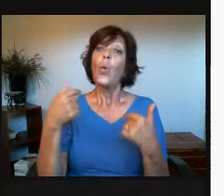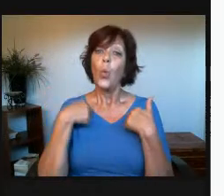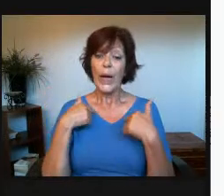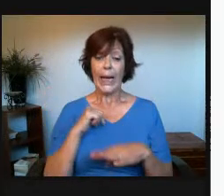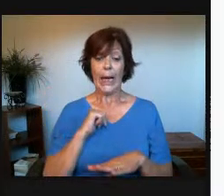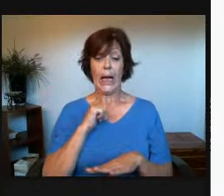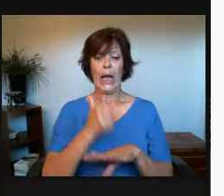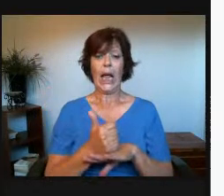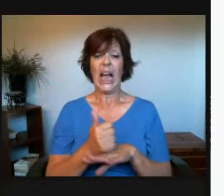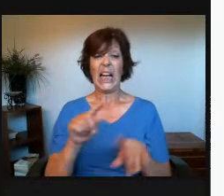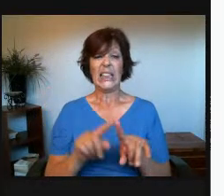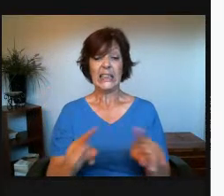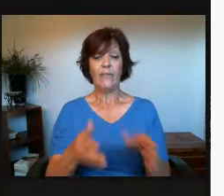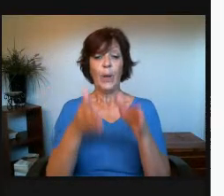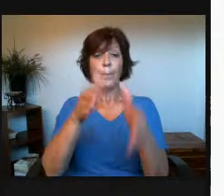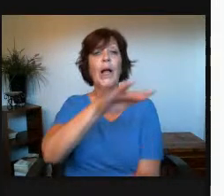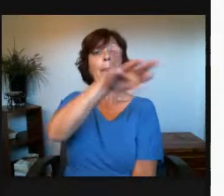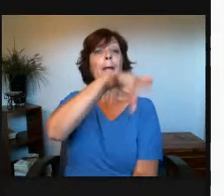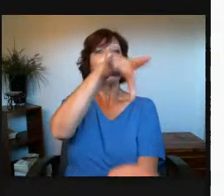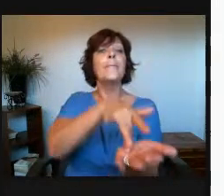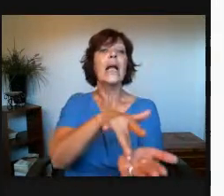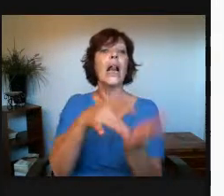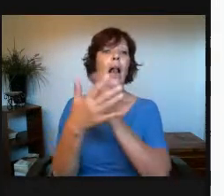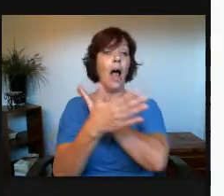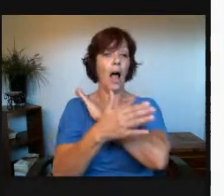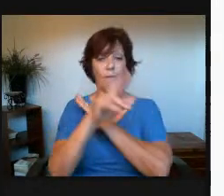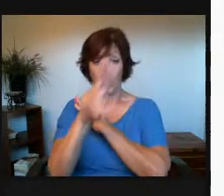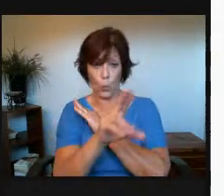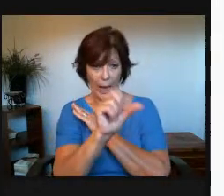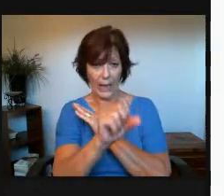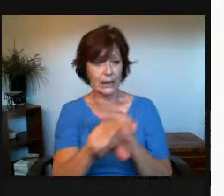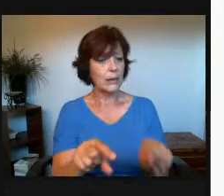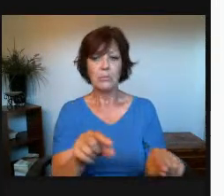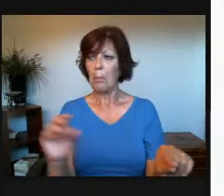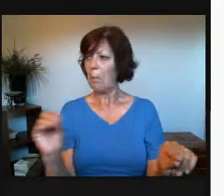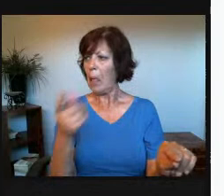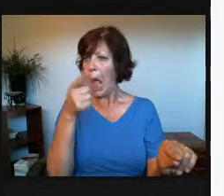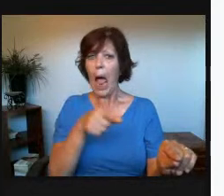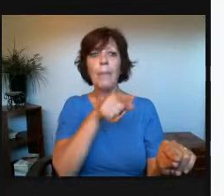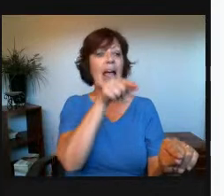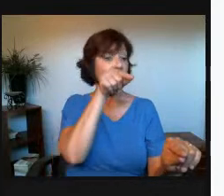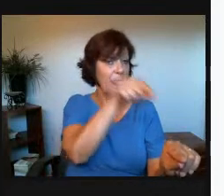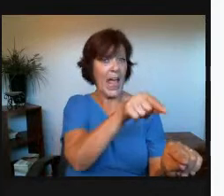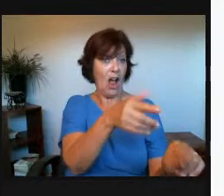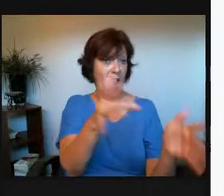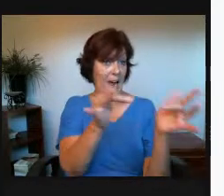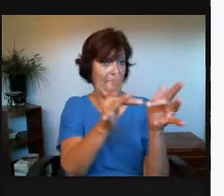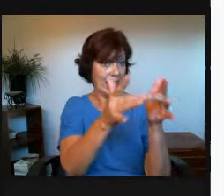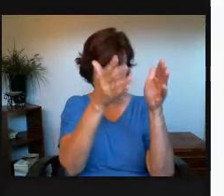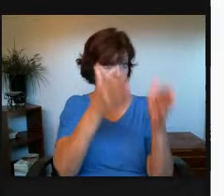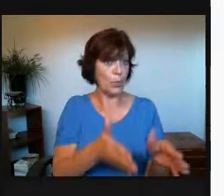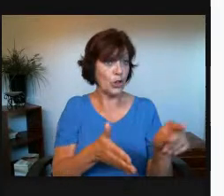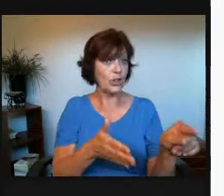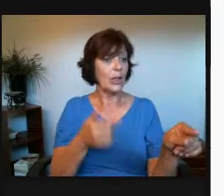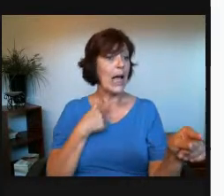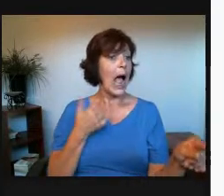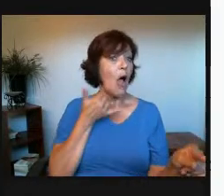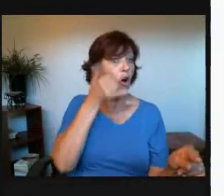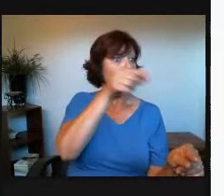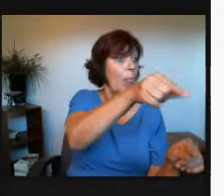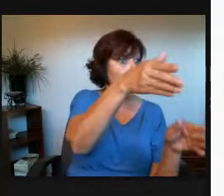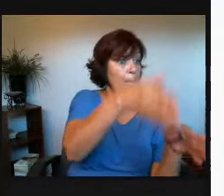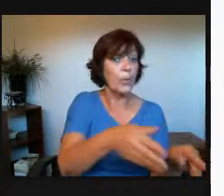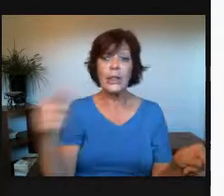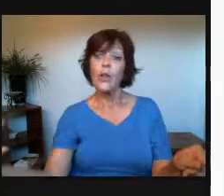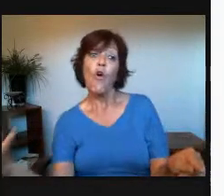member in the middle of the country who was unaffected to act as our contact. So I was able to get in touch with that